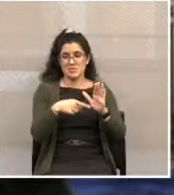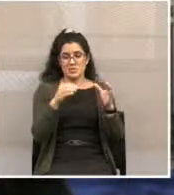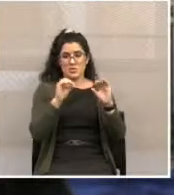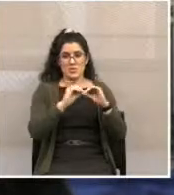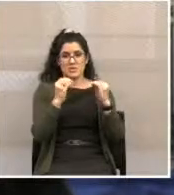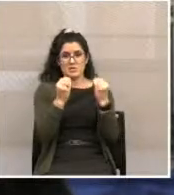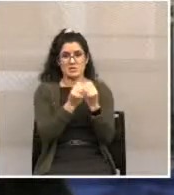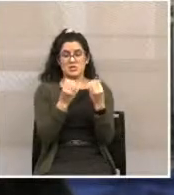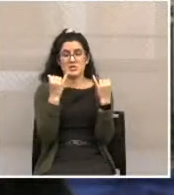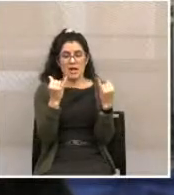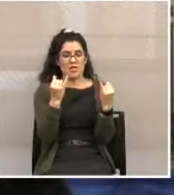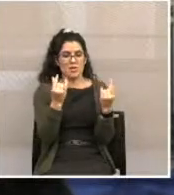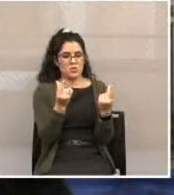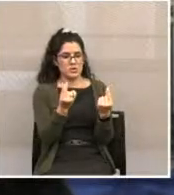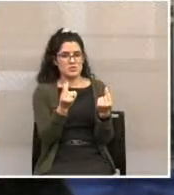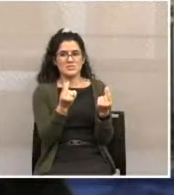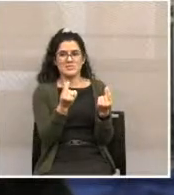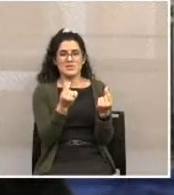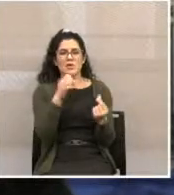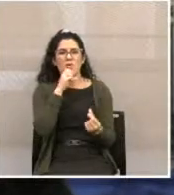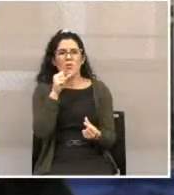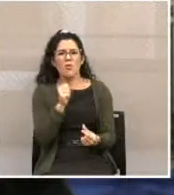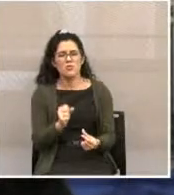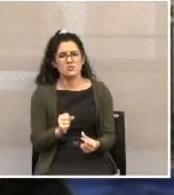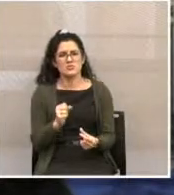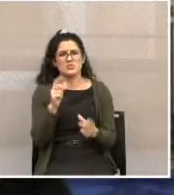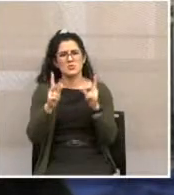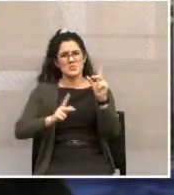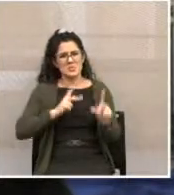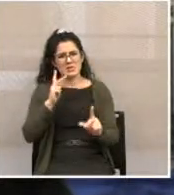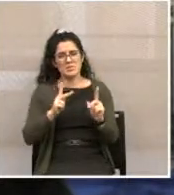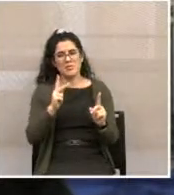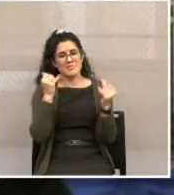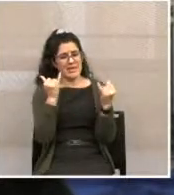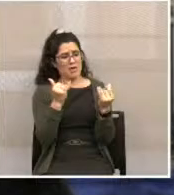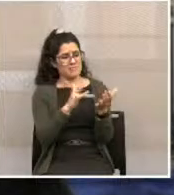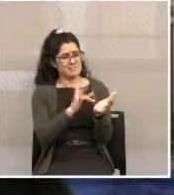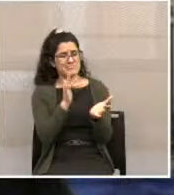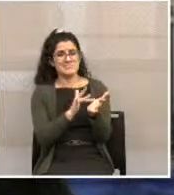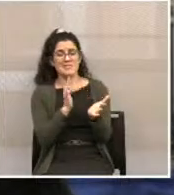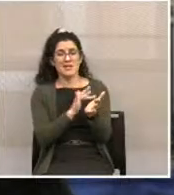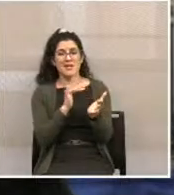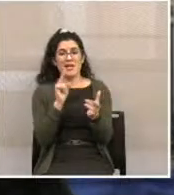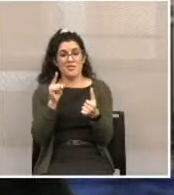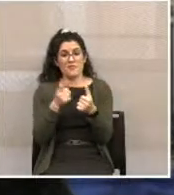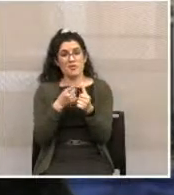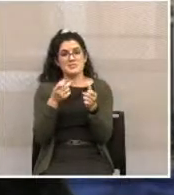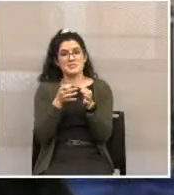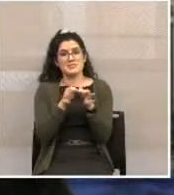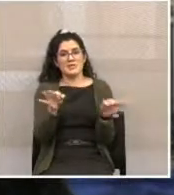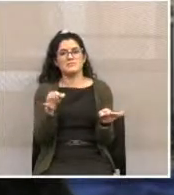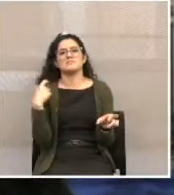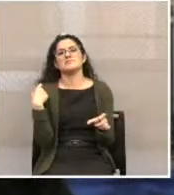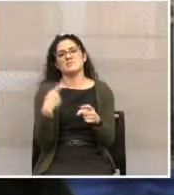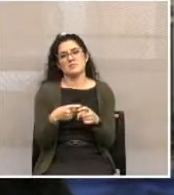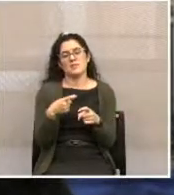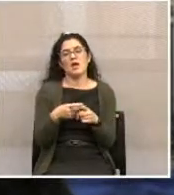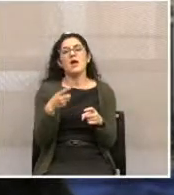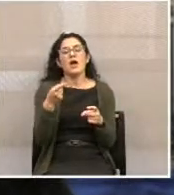organizations that are taking advantage of older populations where their main language is Spanish to